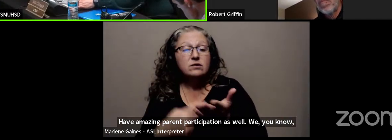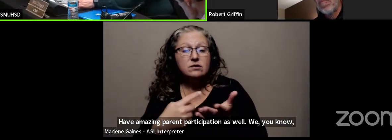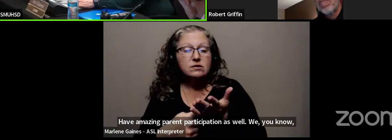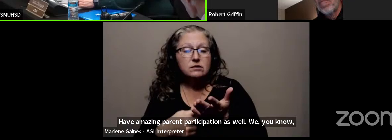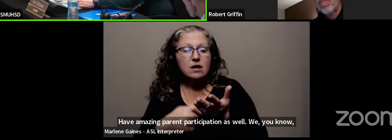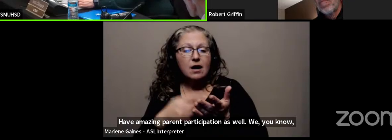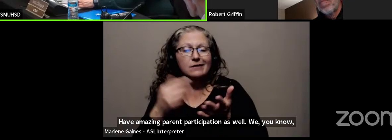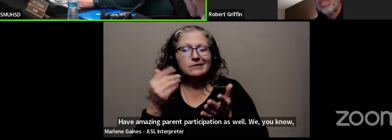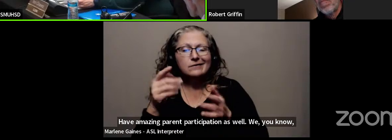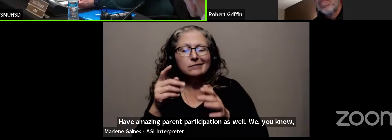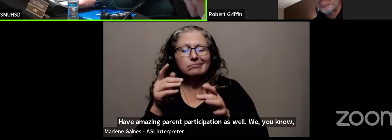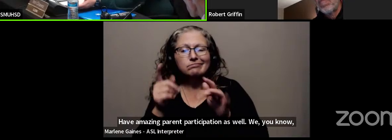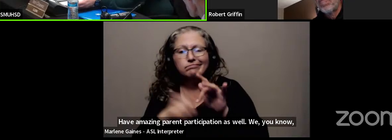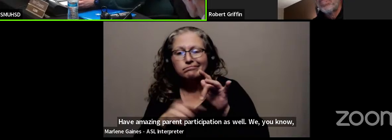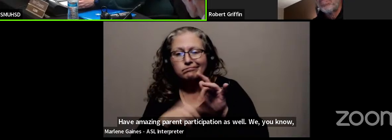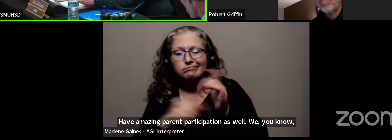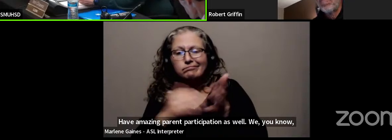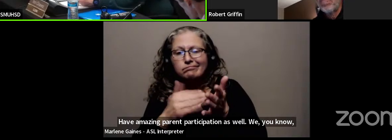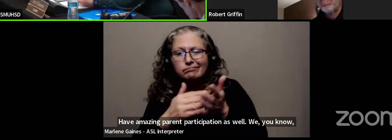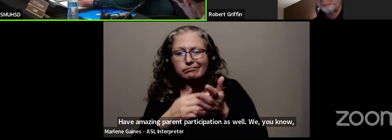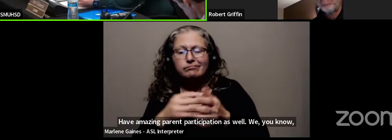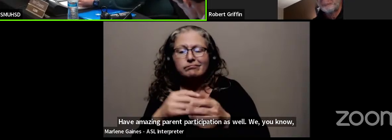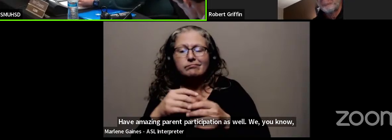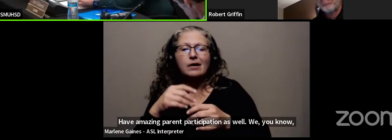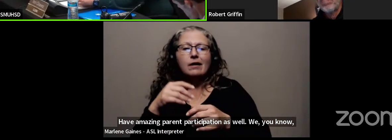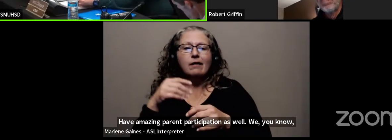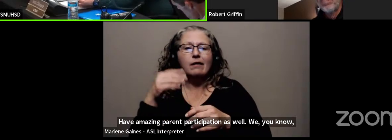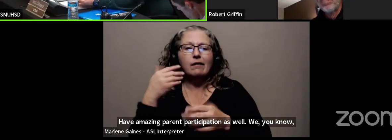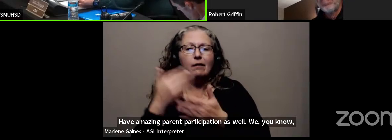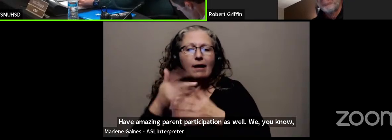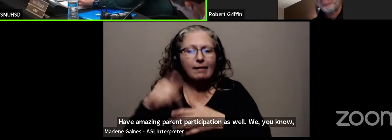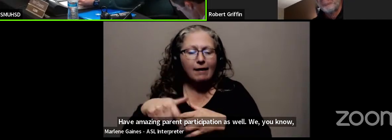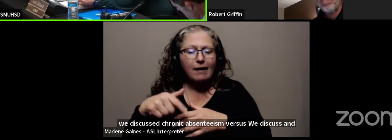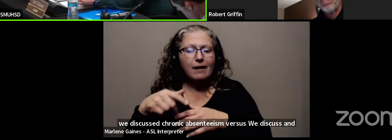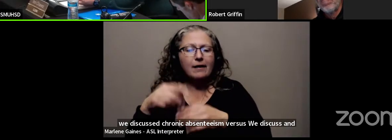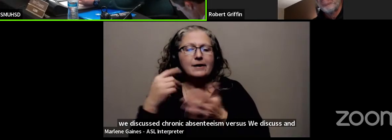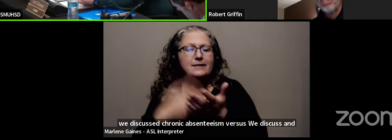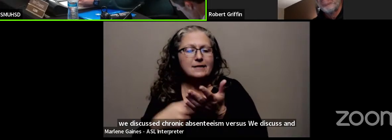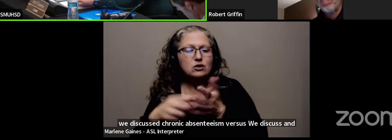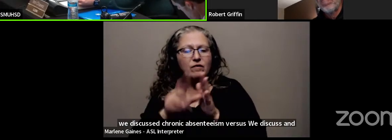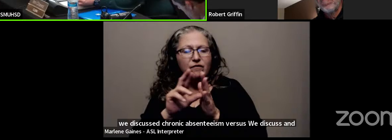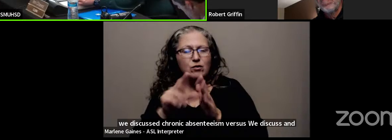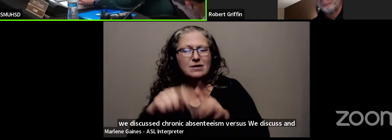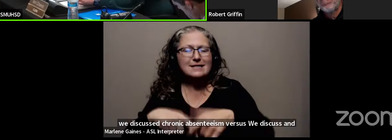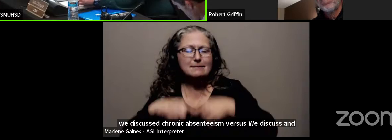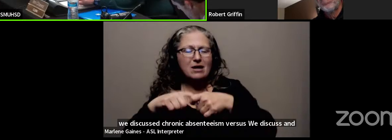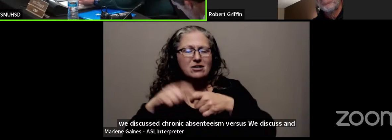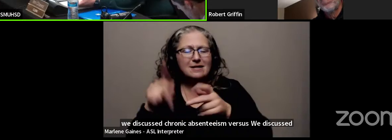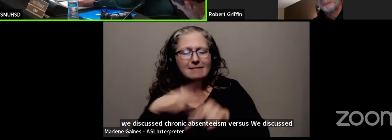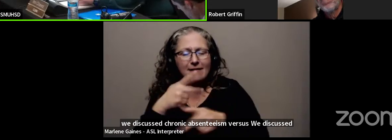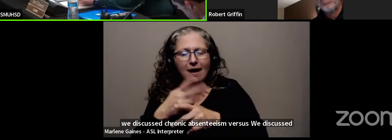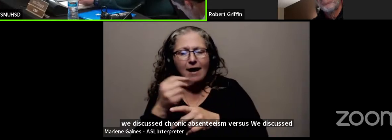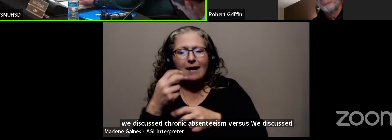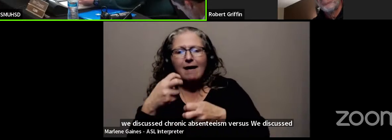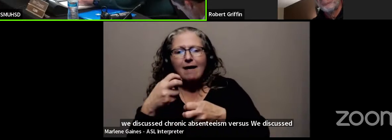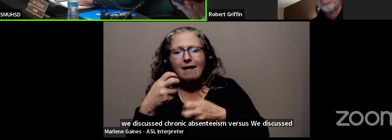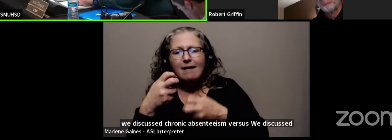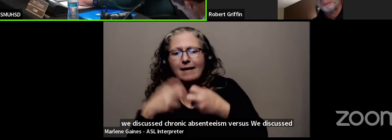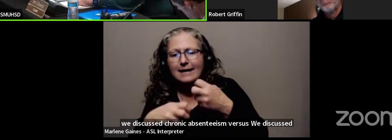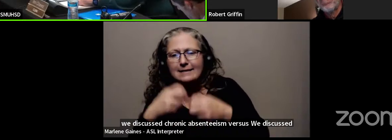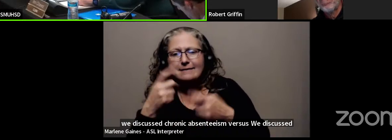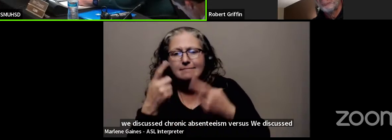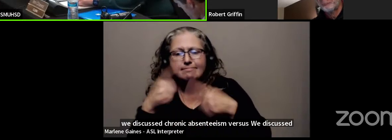chronic absenteeism versus truancy. We discussed and reviewed suspension types and incidences for all violation